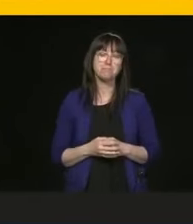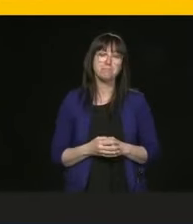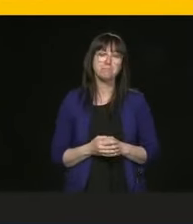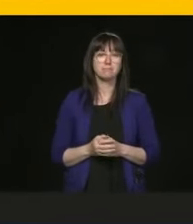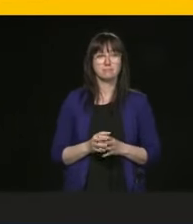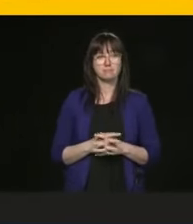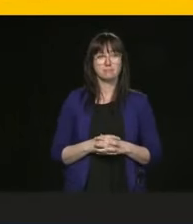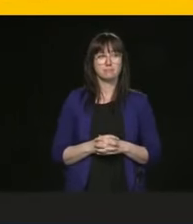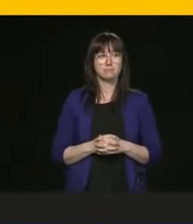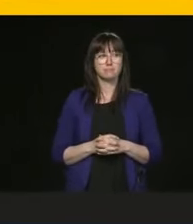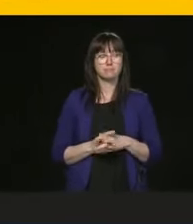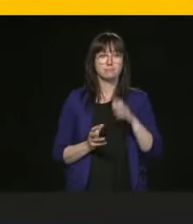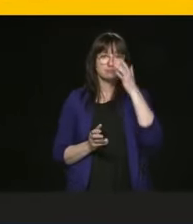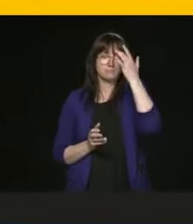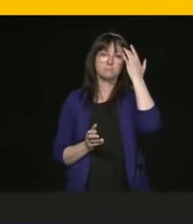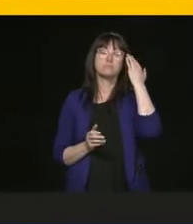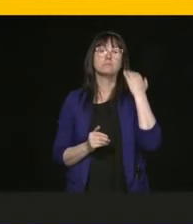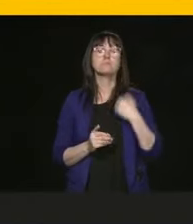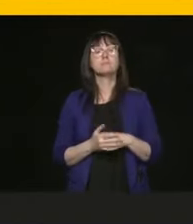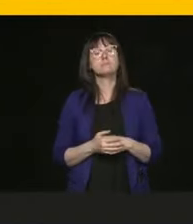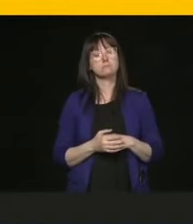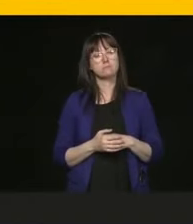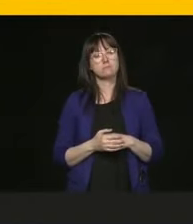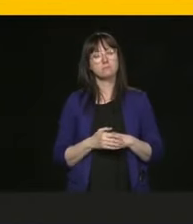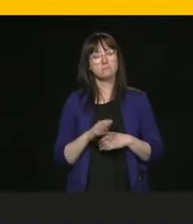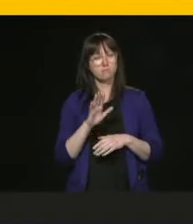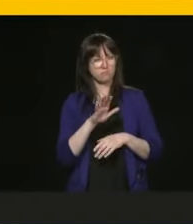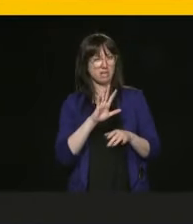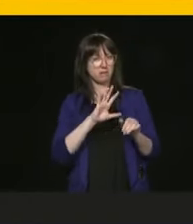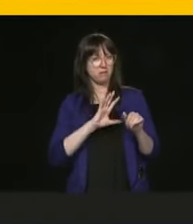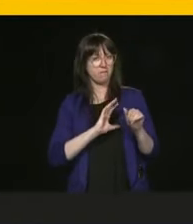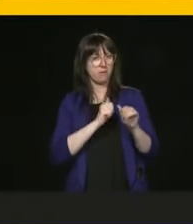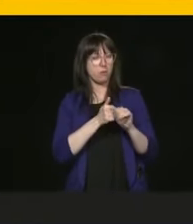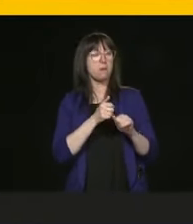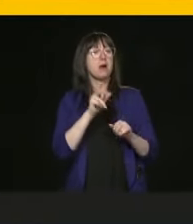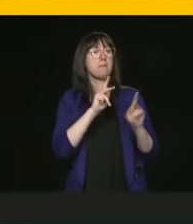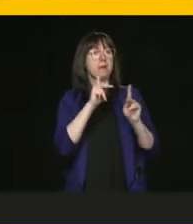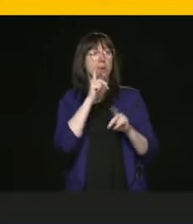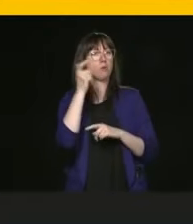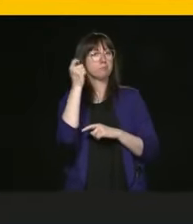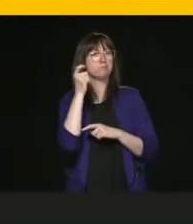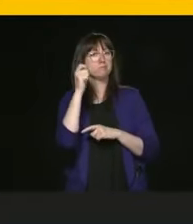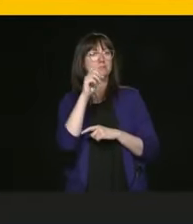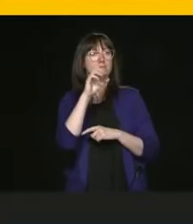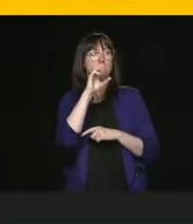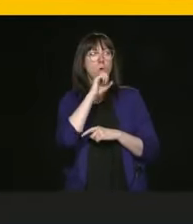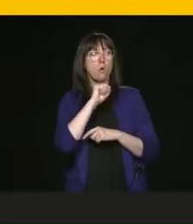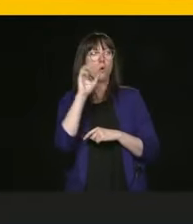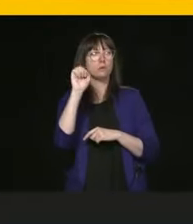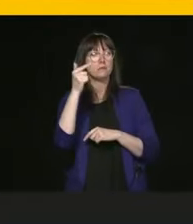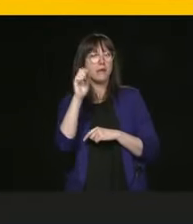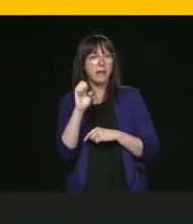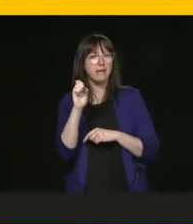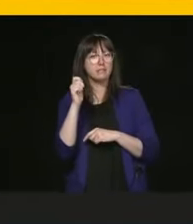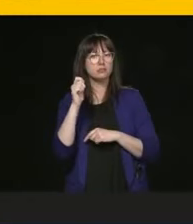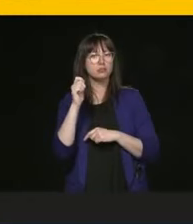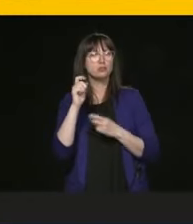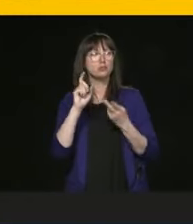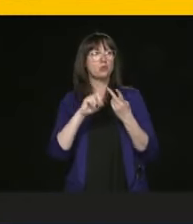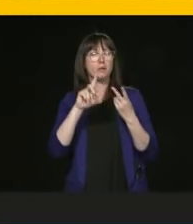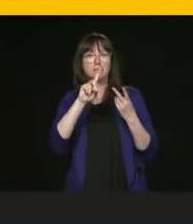And with regard to those that are on old age security or disability benefits, those that have a fixed income,